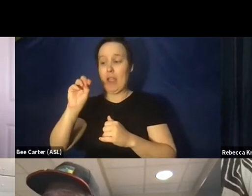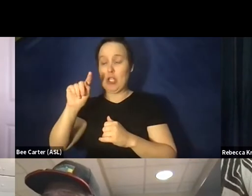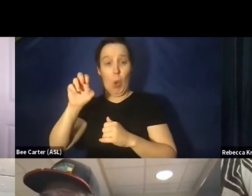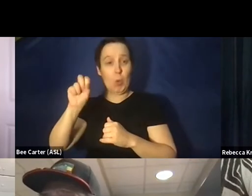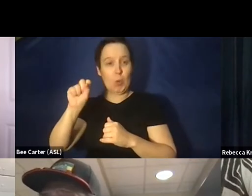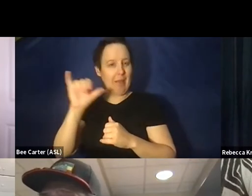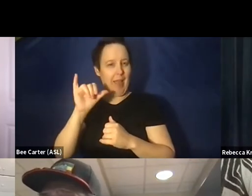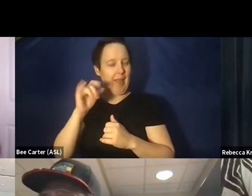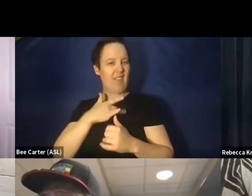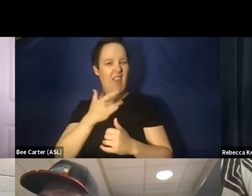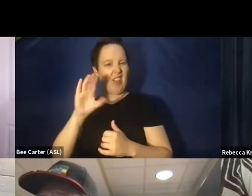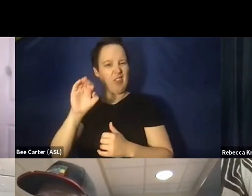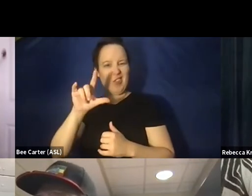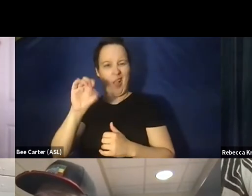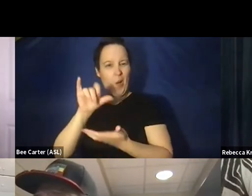reach.